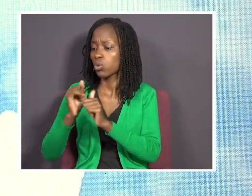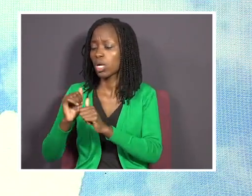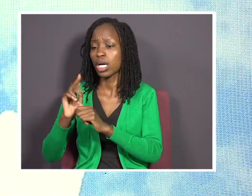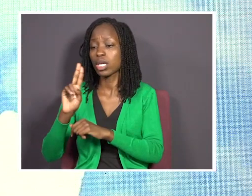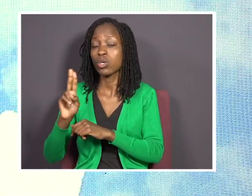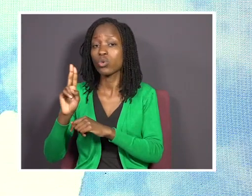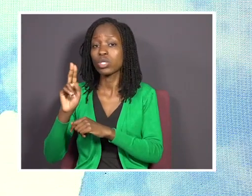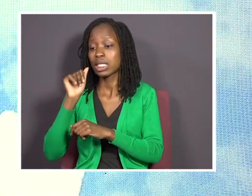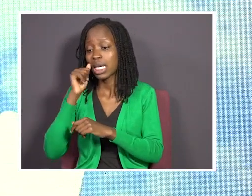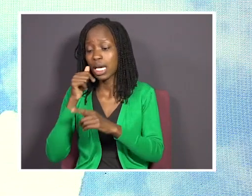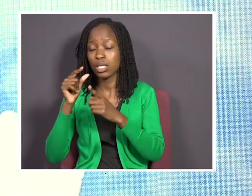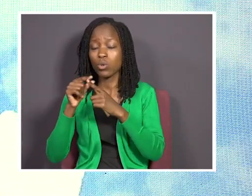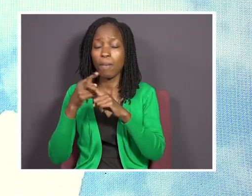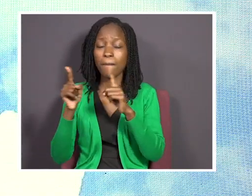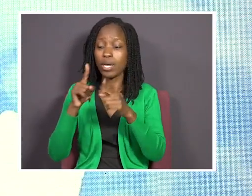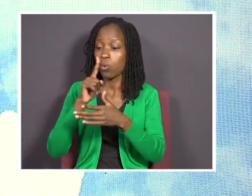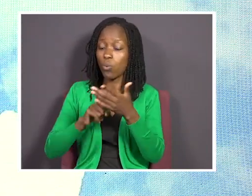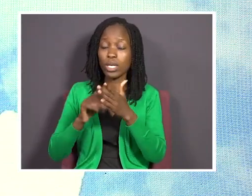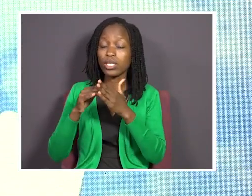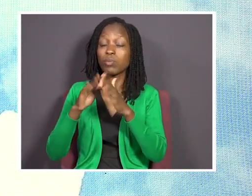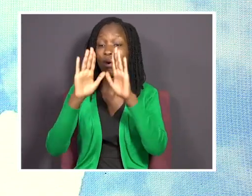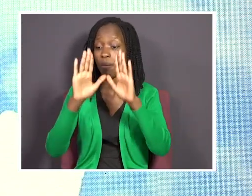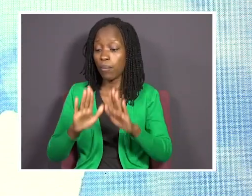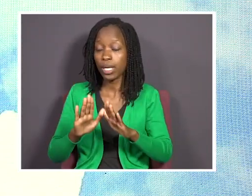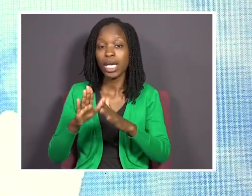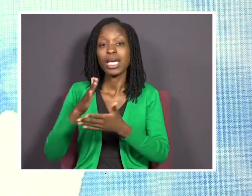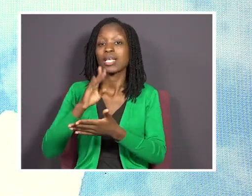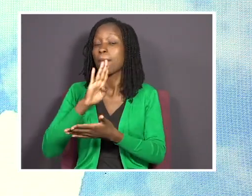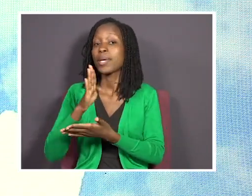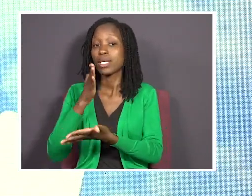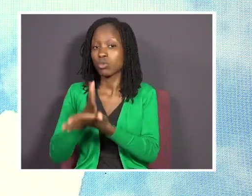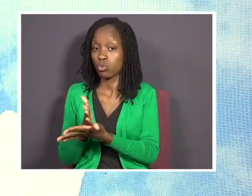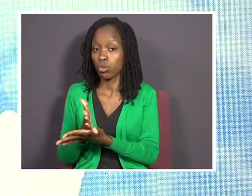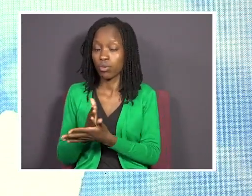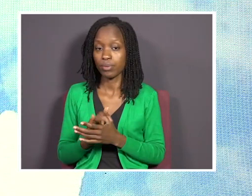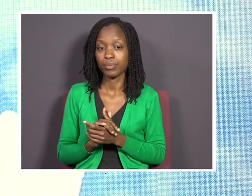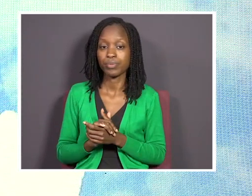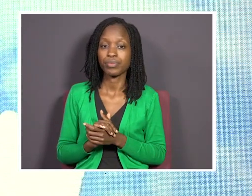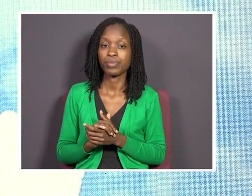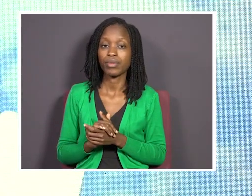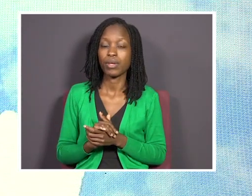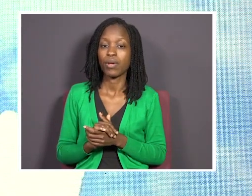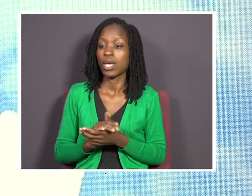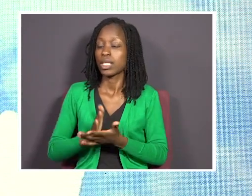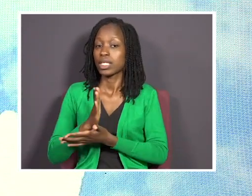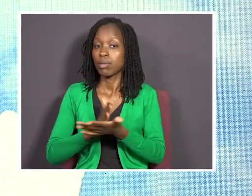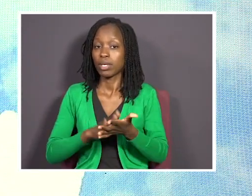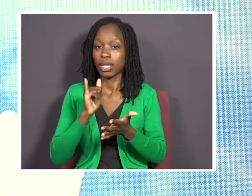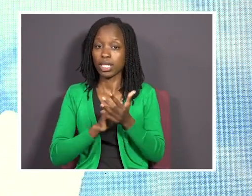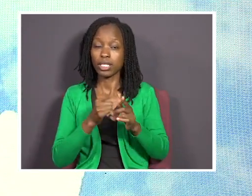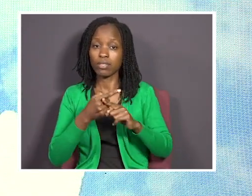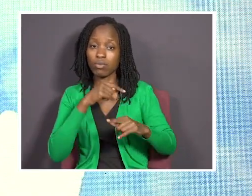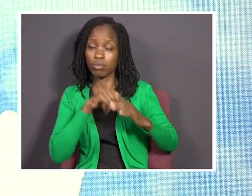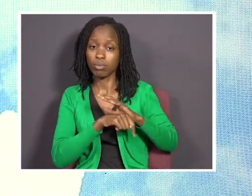more important is truthfulness, not flattery, but something that is coming from deep